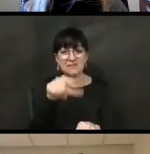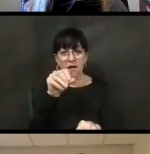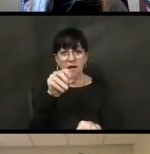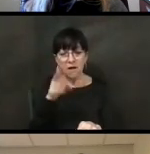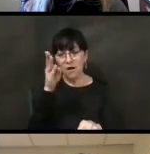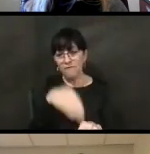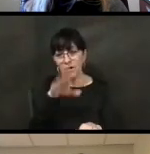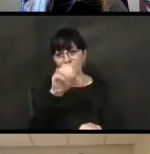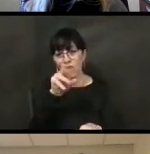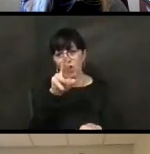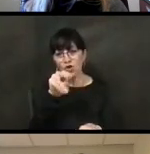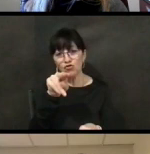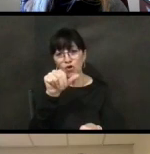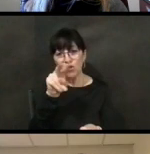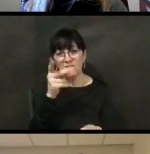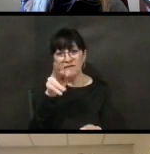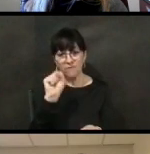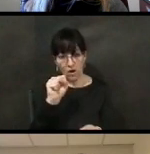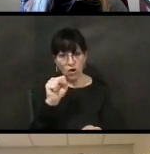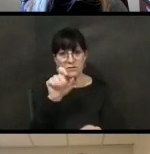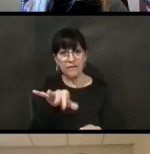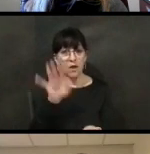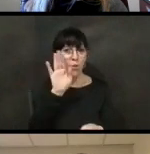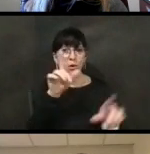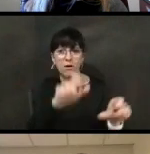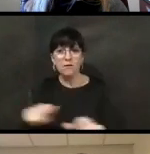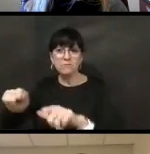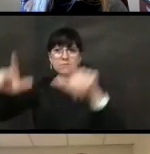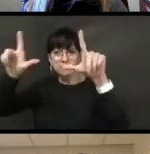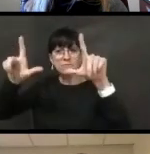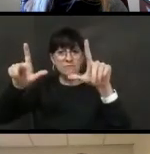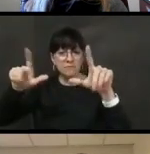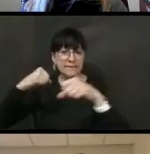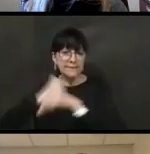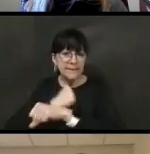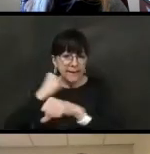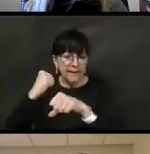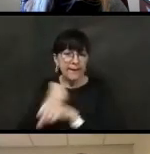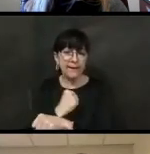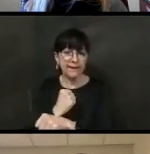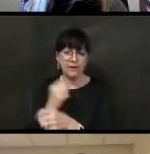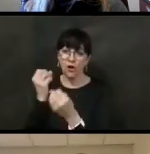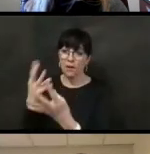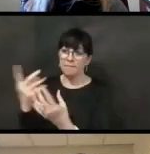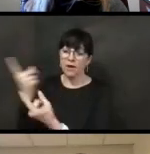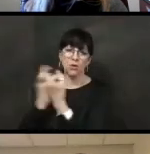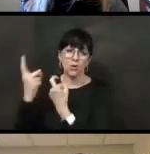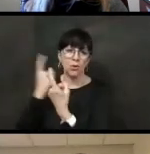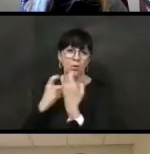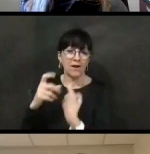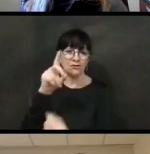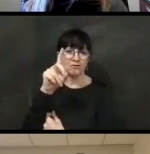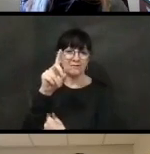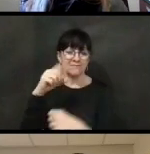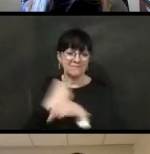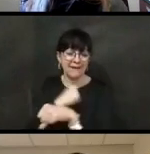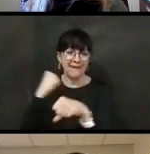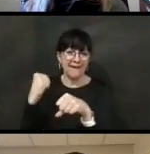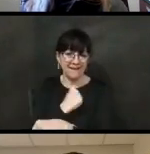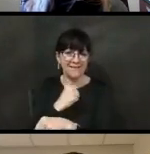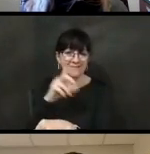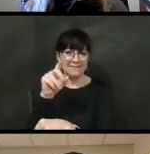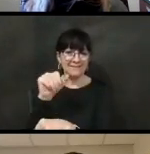de.gov/coronavirus. A link there to data, and we're getting a lot of questions, Dr. Rattay, about data. Steve Rosen in the